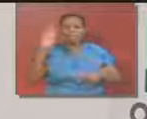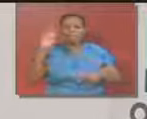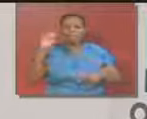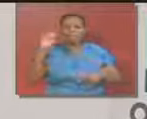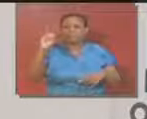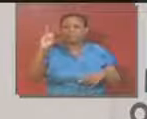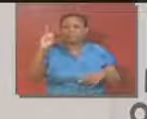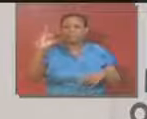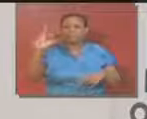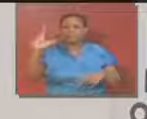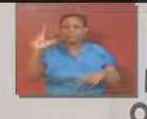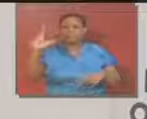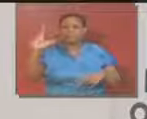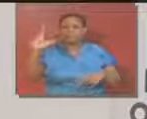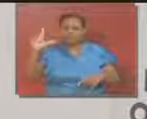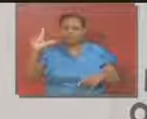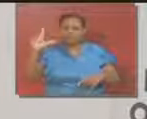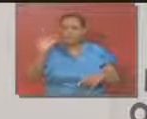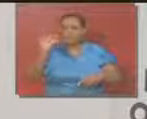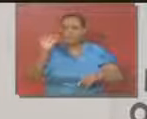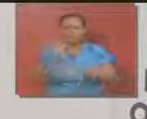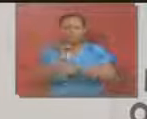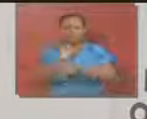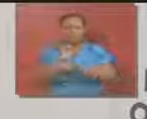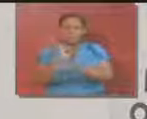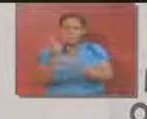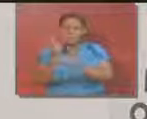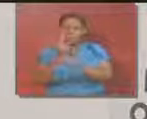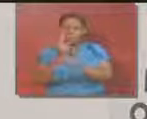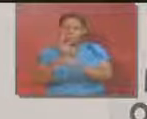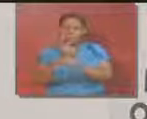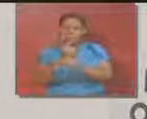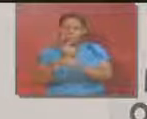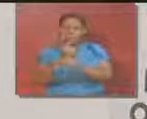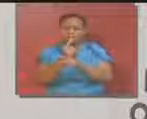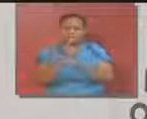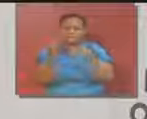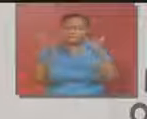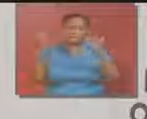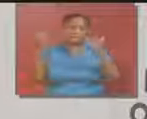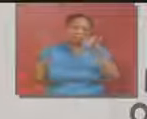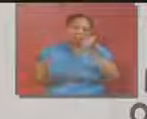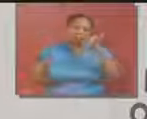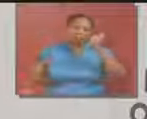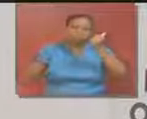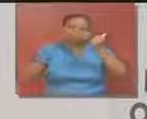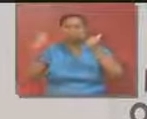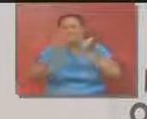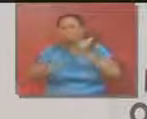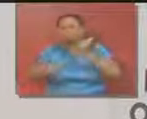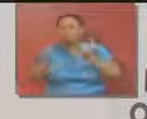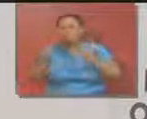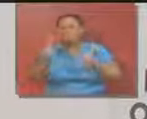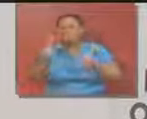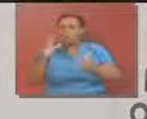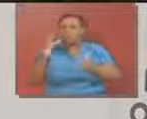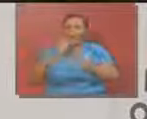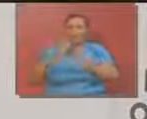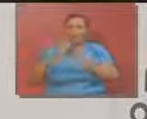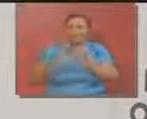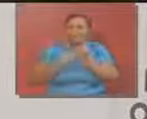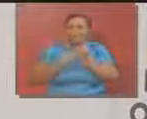it doesn't work properly, so it therefore it causes diarrhea because it's not able to absorb the fluid as it goes through, and therefore that's